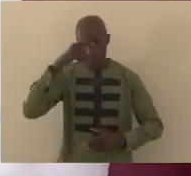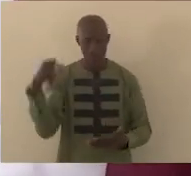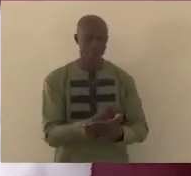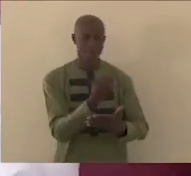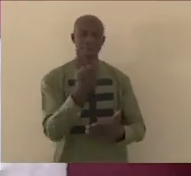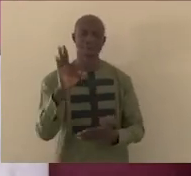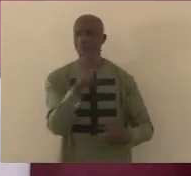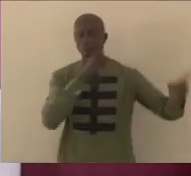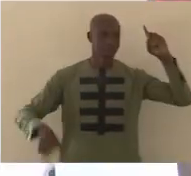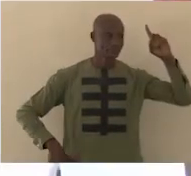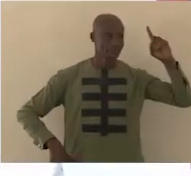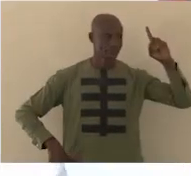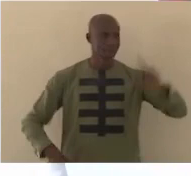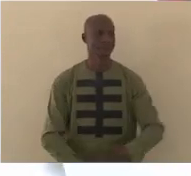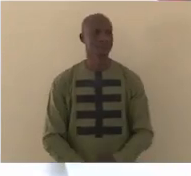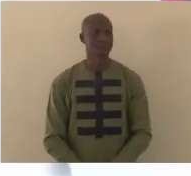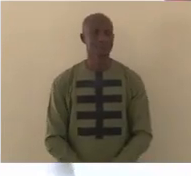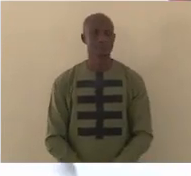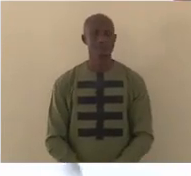The Gospel of the Lord.